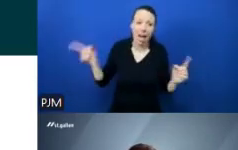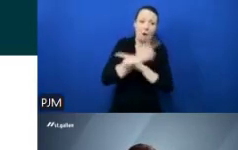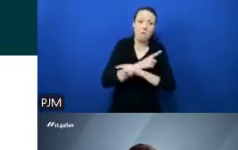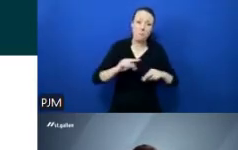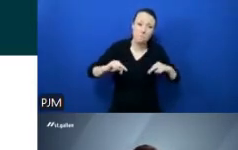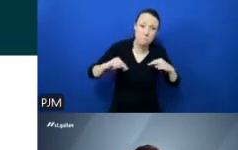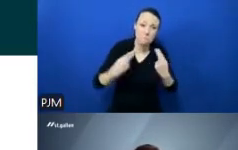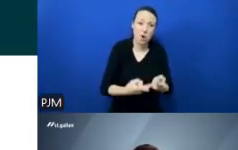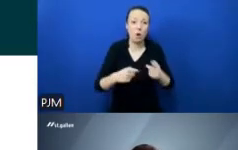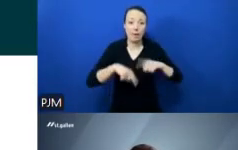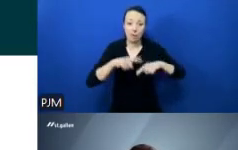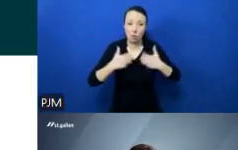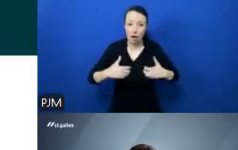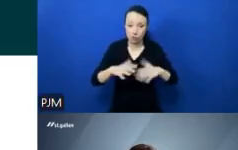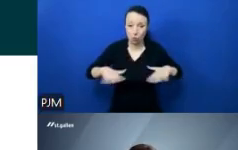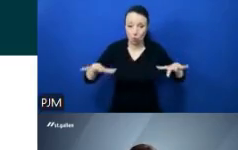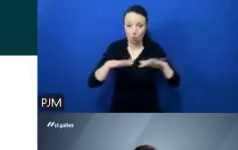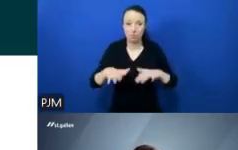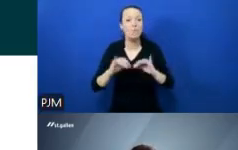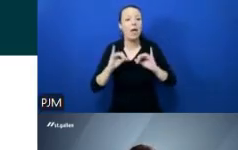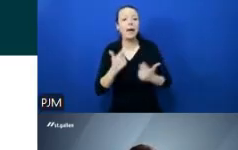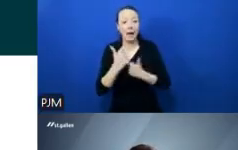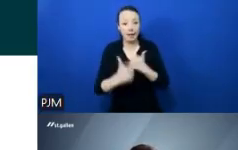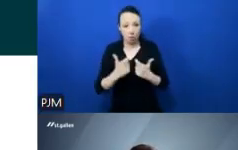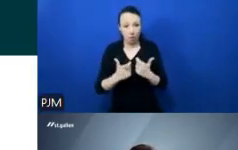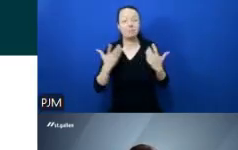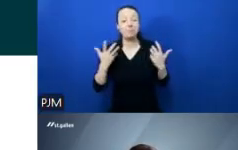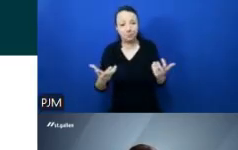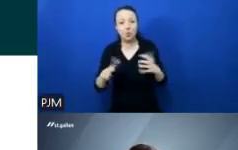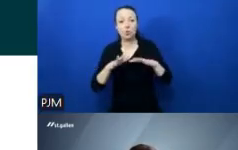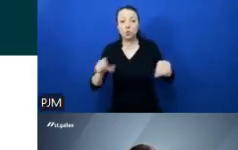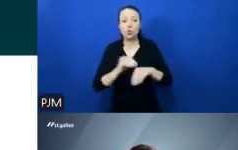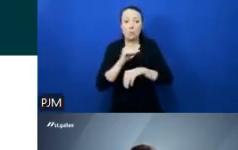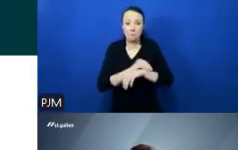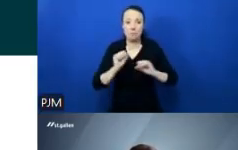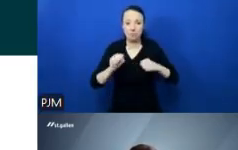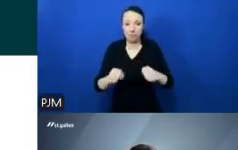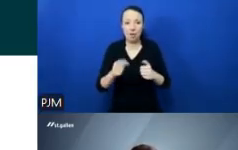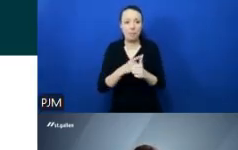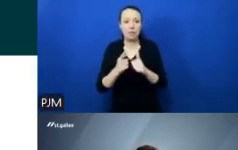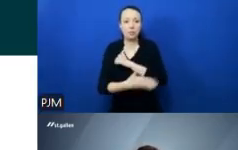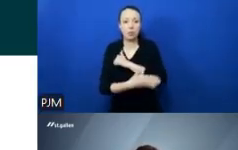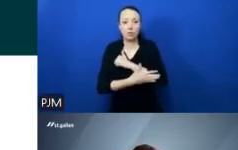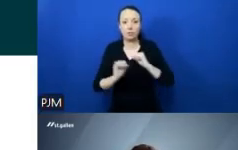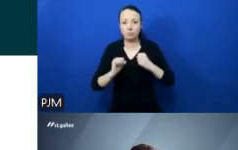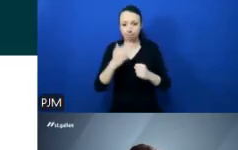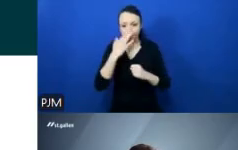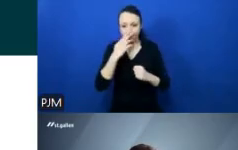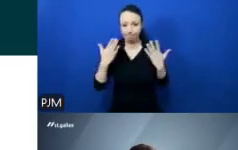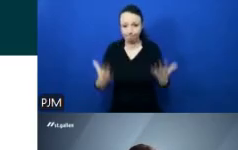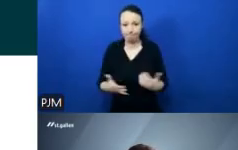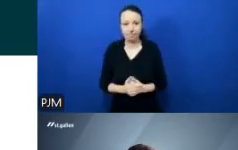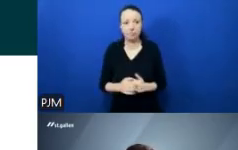disadvantageous phenomenon. How can we do that? How can we head towards it? There are many ways, but one of the most important ones